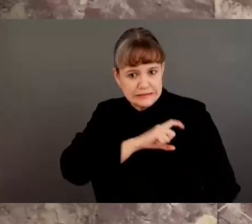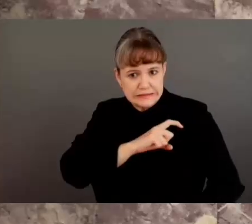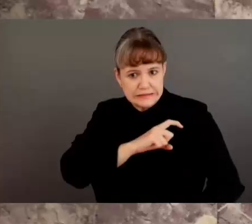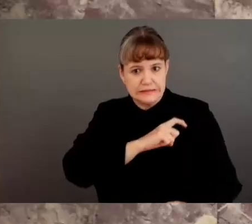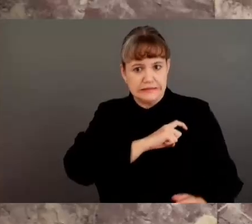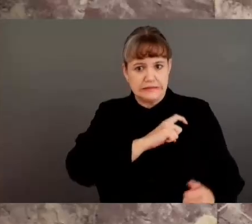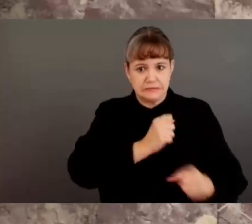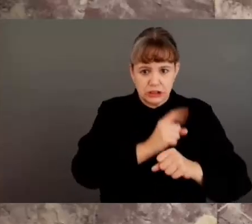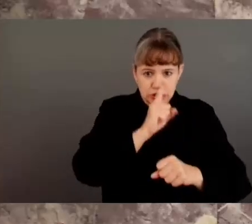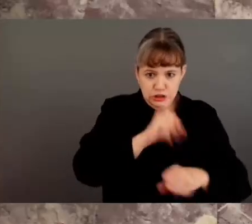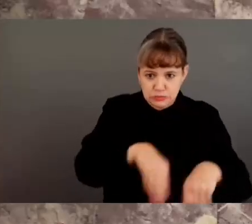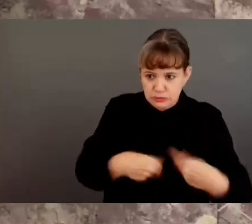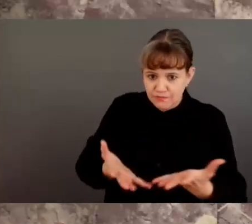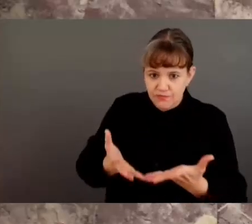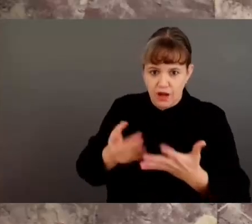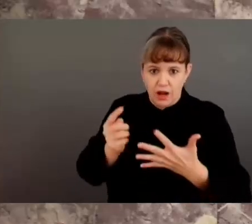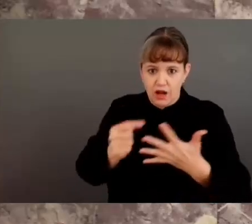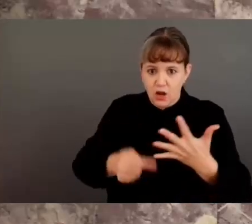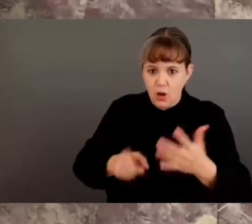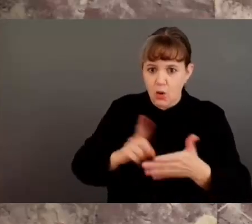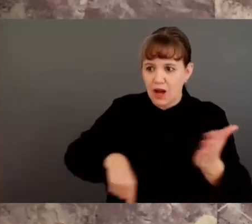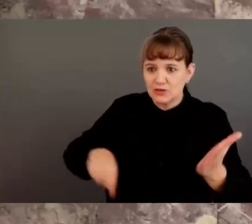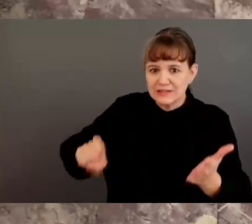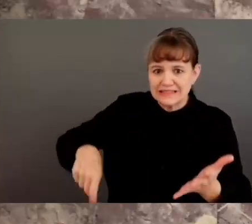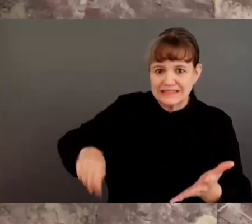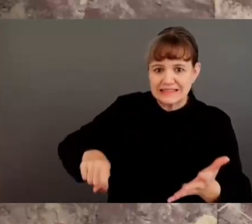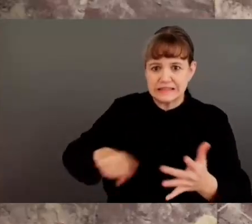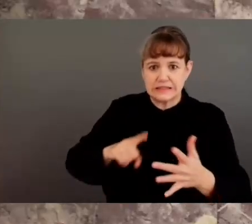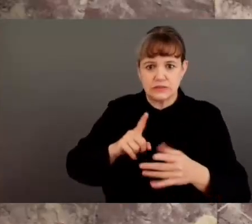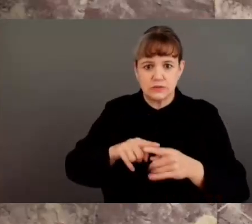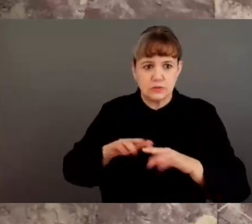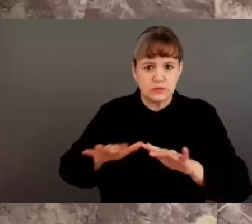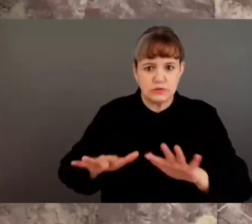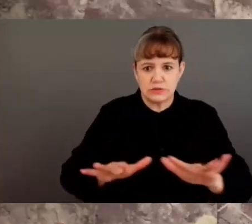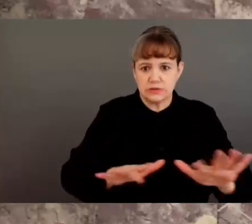to bring these criminals to justice.